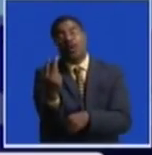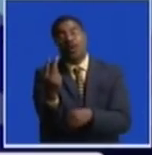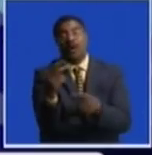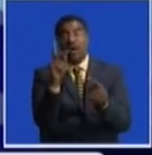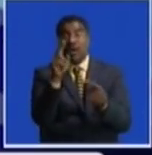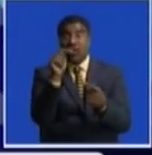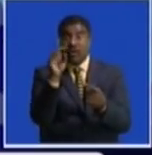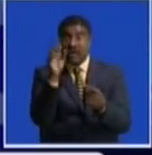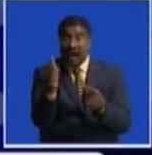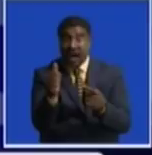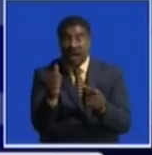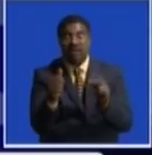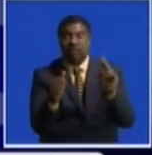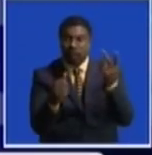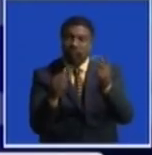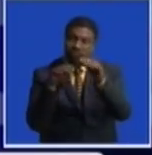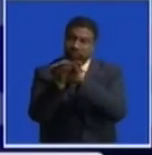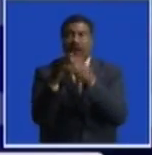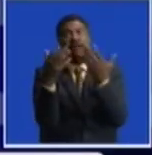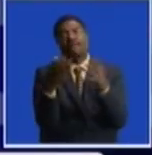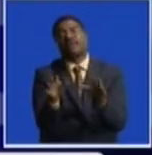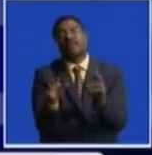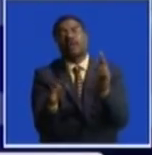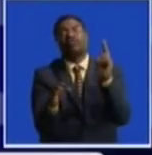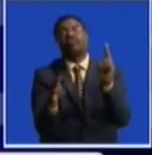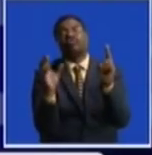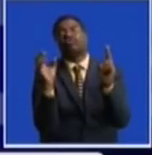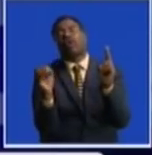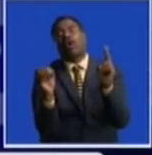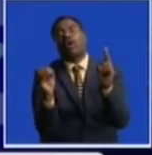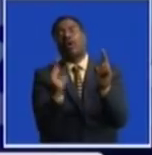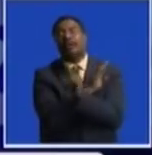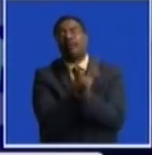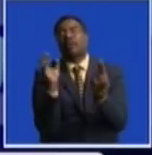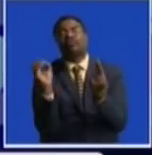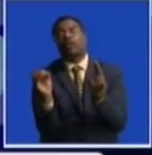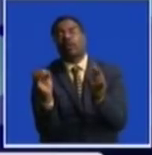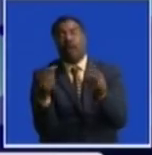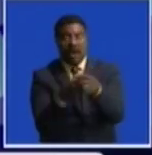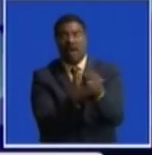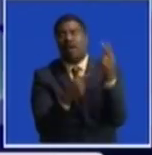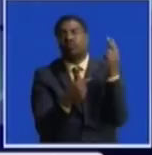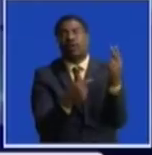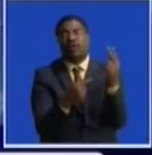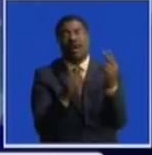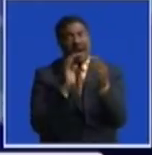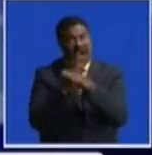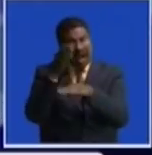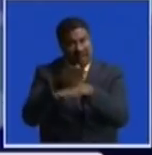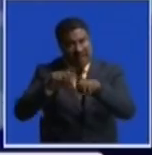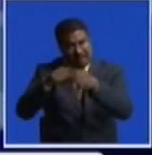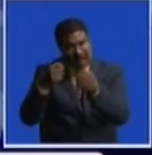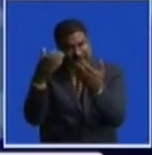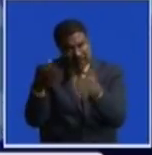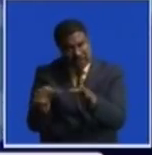Kundananji's hat-trick in the second half. Zambia were punished in the first half to concede 2 goals. She Polo Polo coach Bruce Maben says